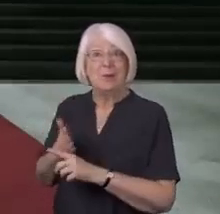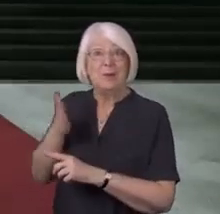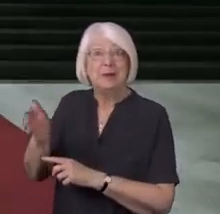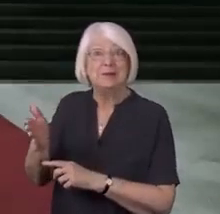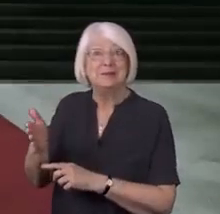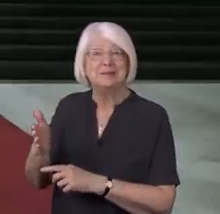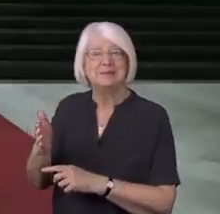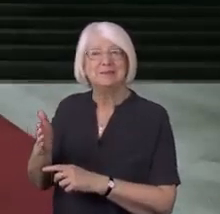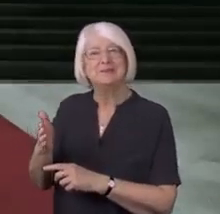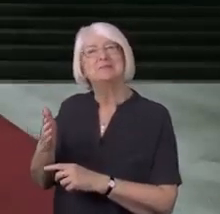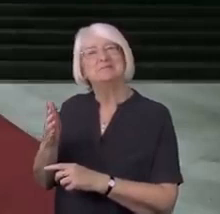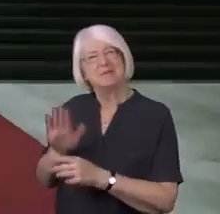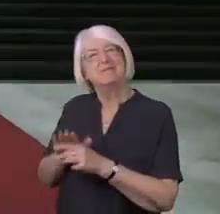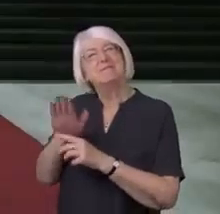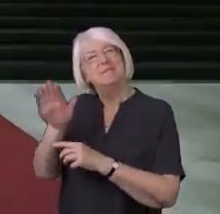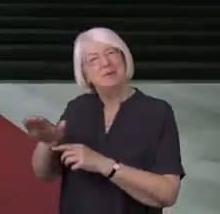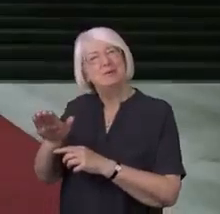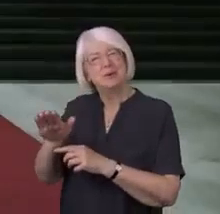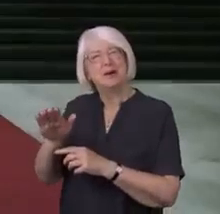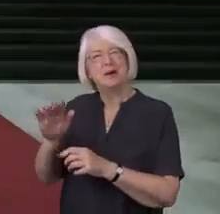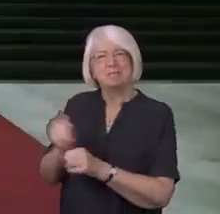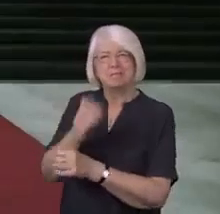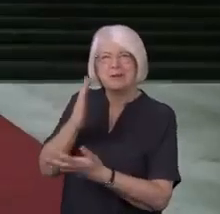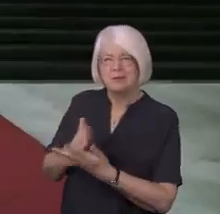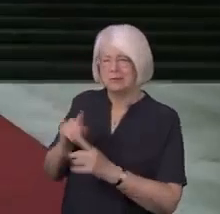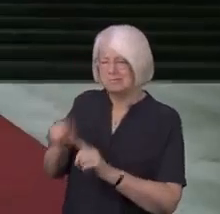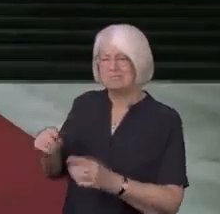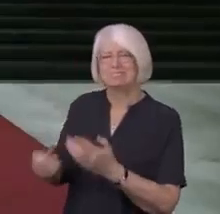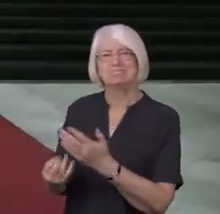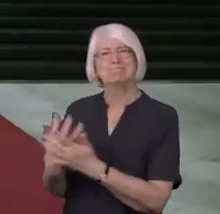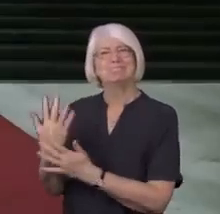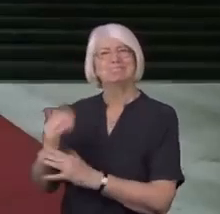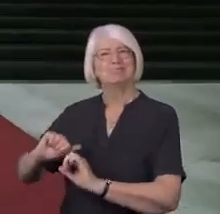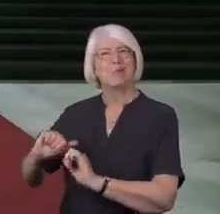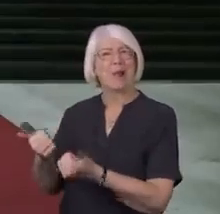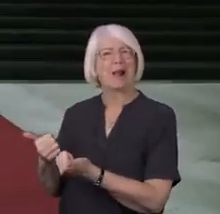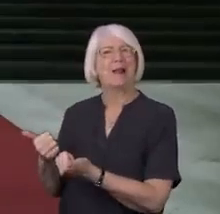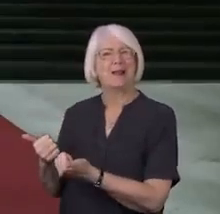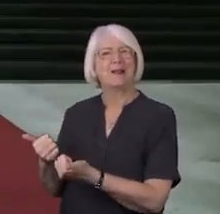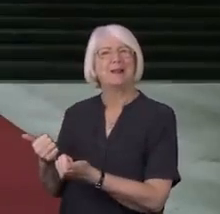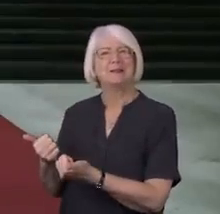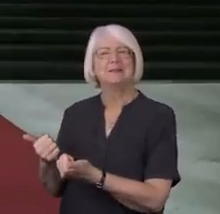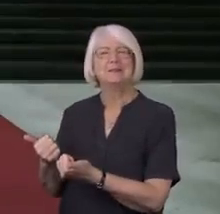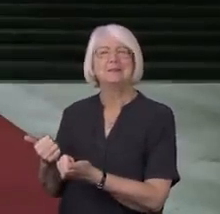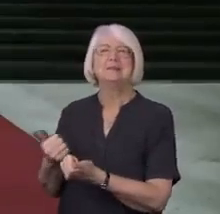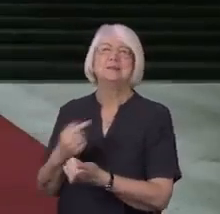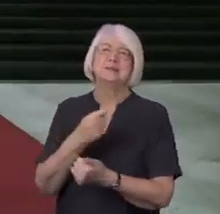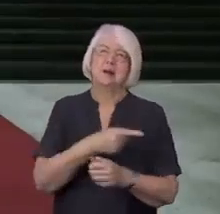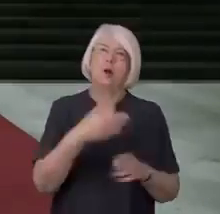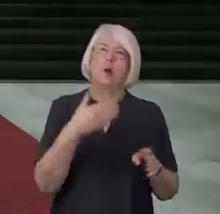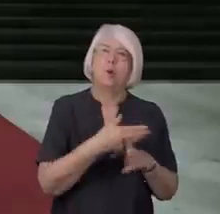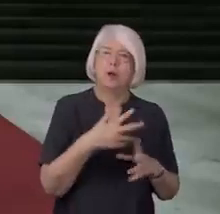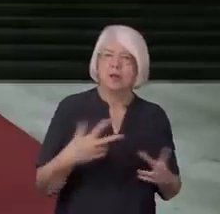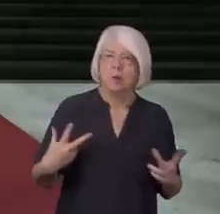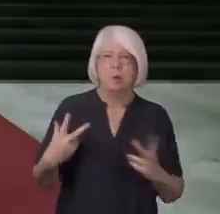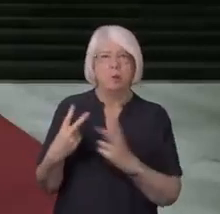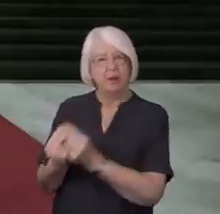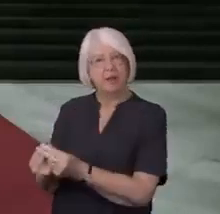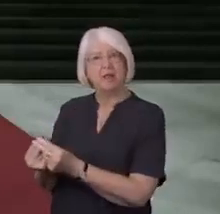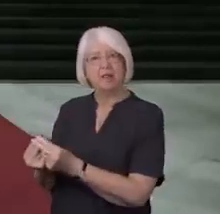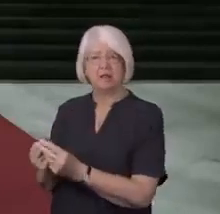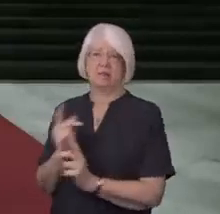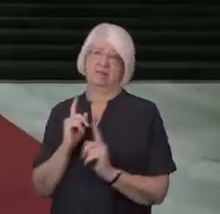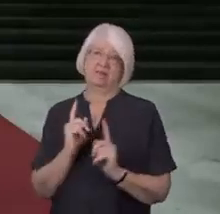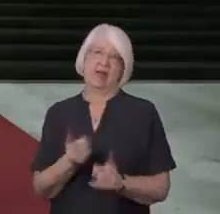that they can ensure that they flourish. Working alongside young people